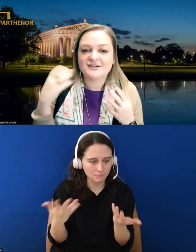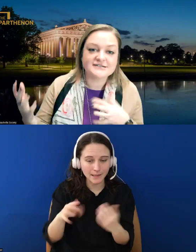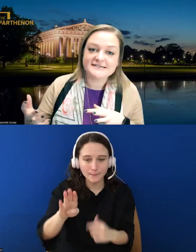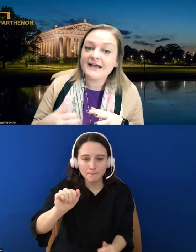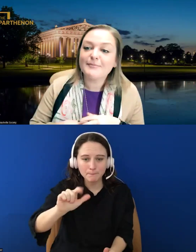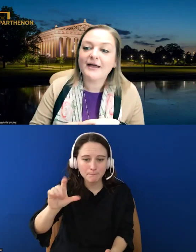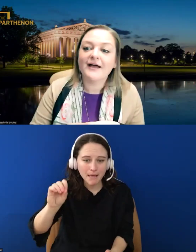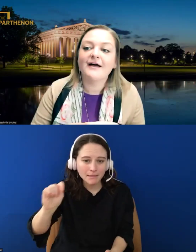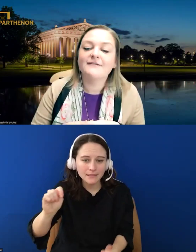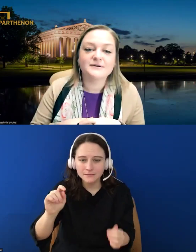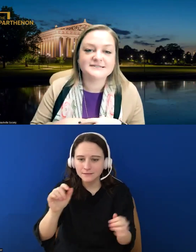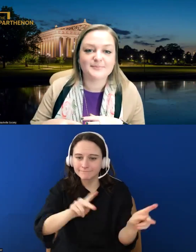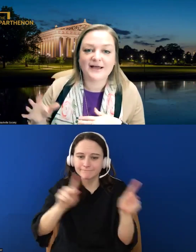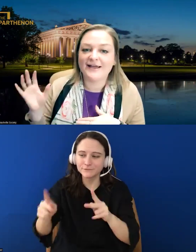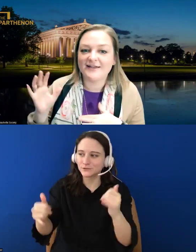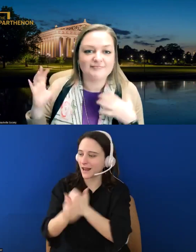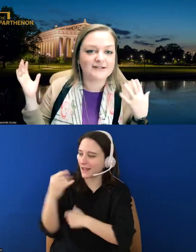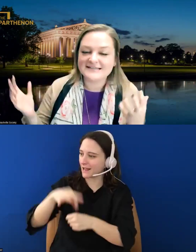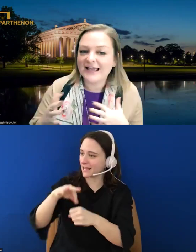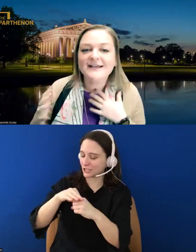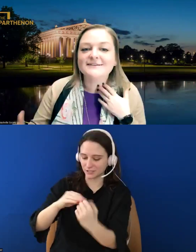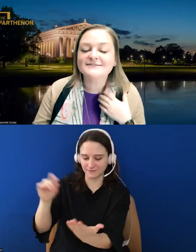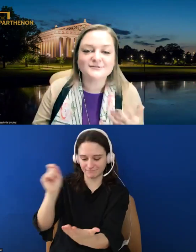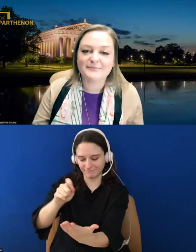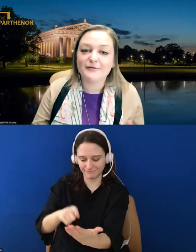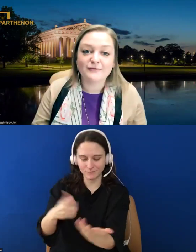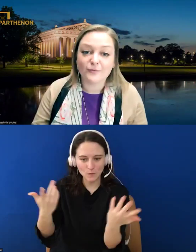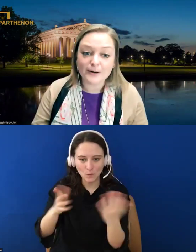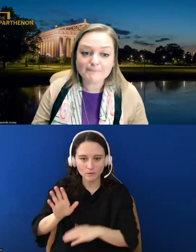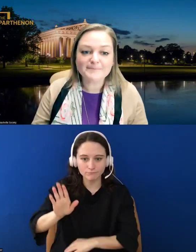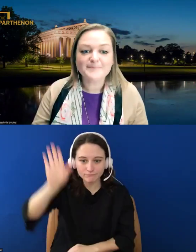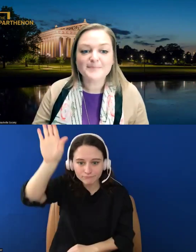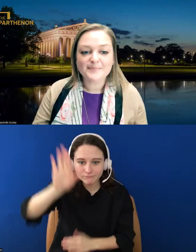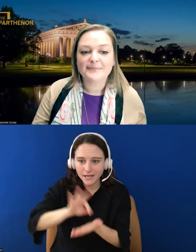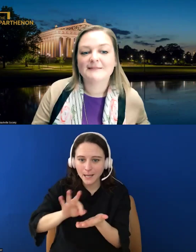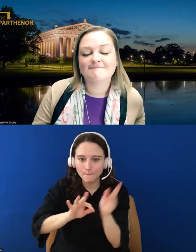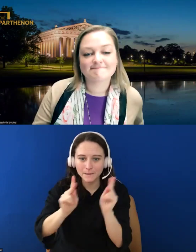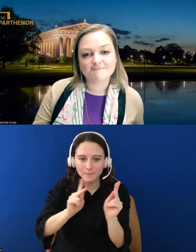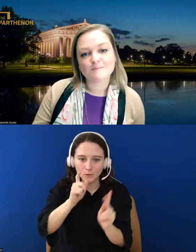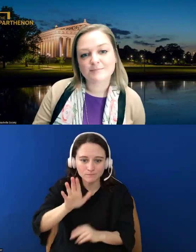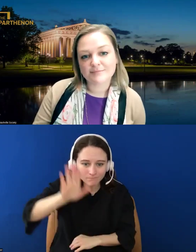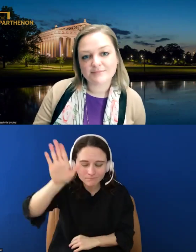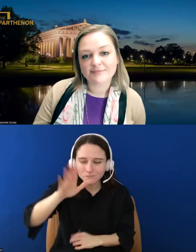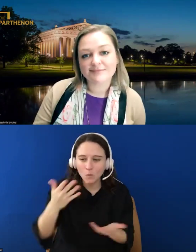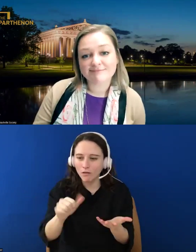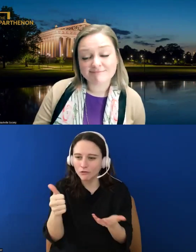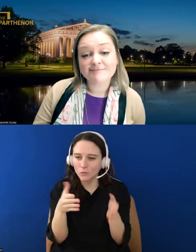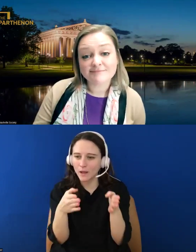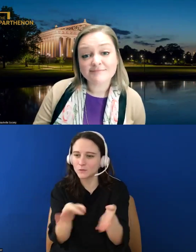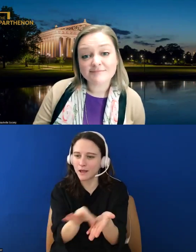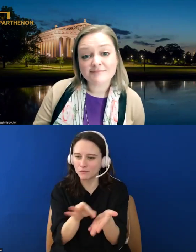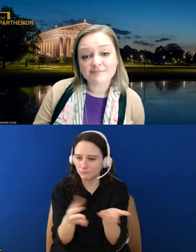an election today might have? Was it by raising hands or some other form? I think